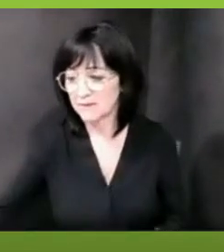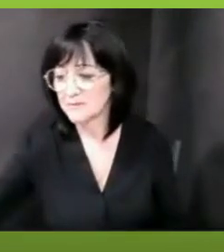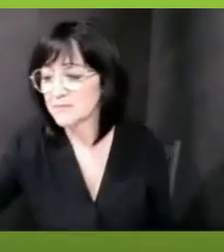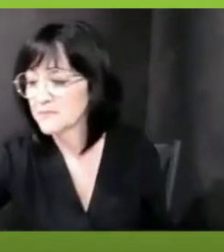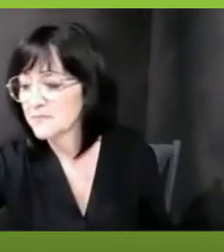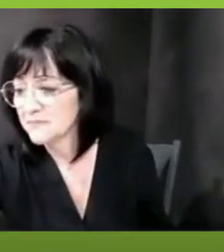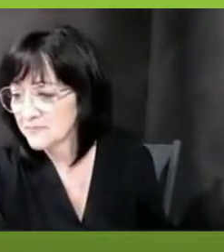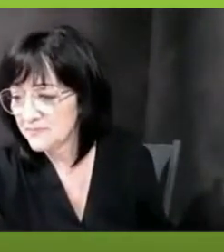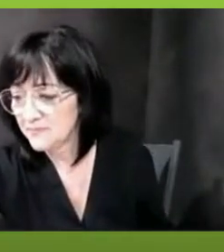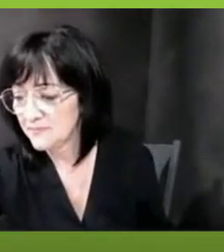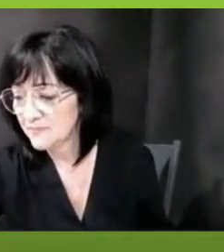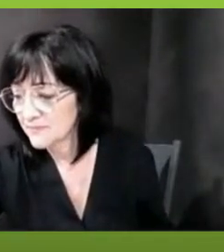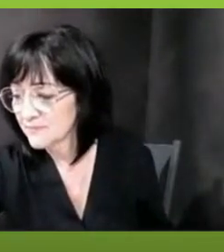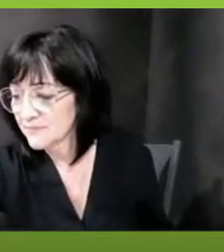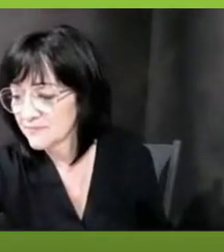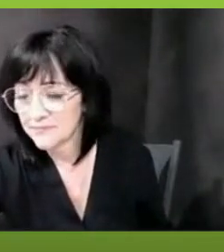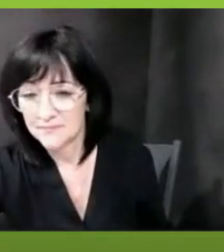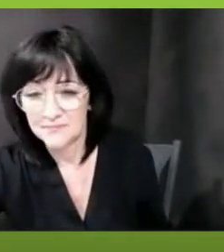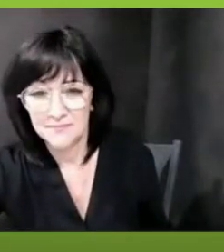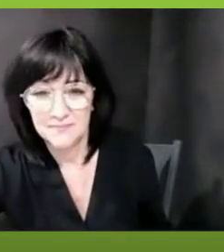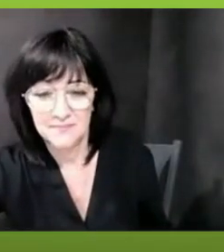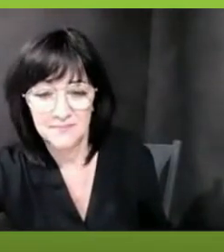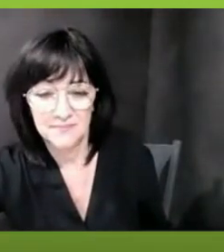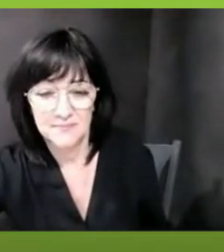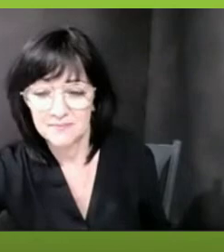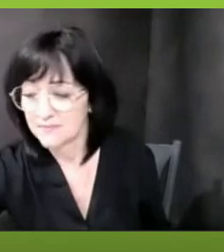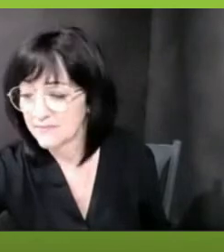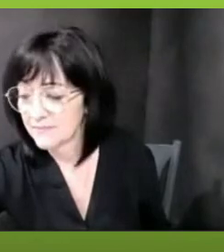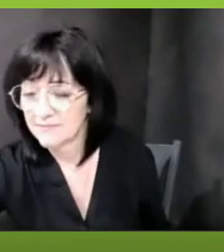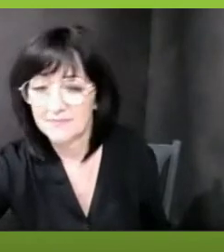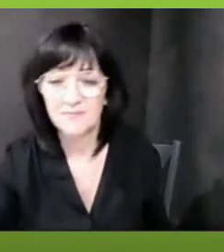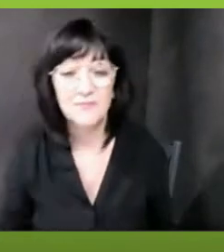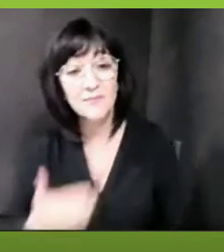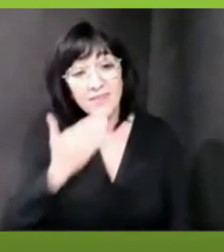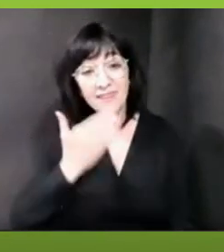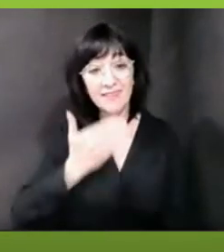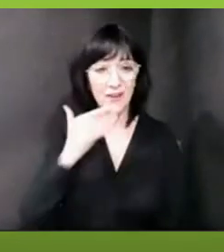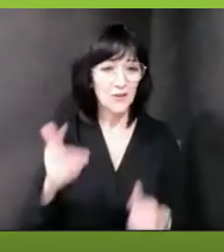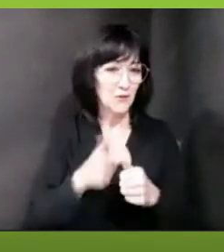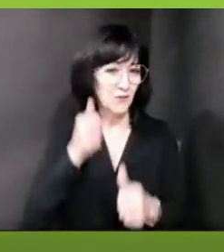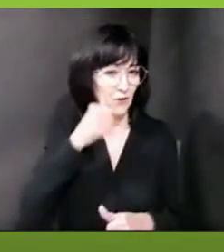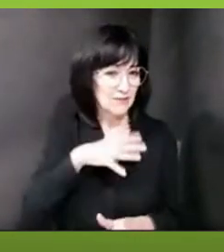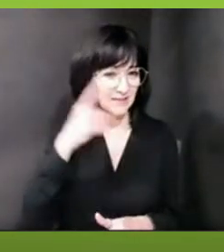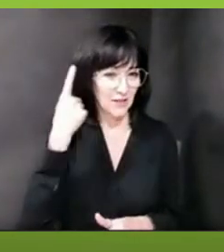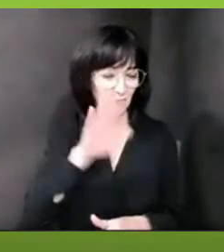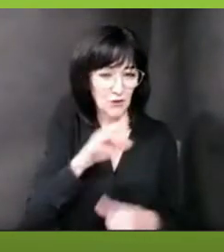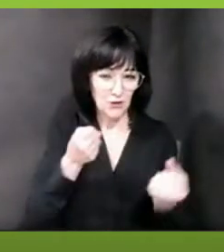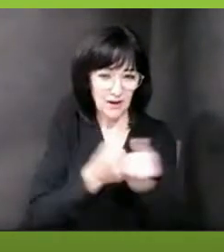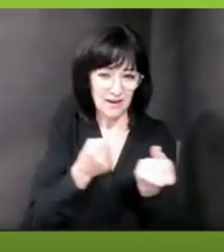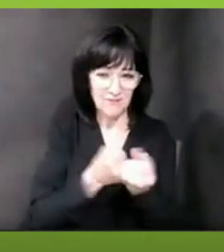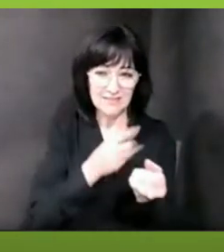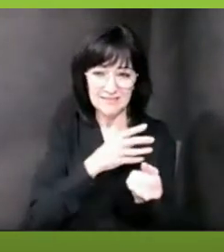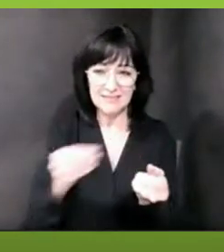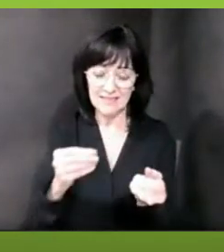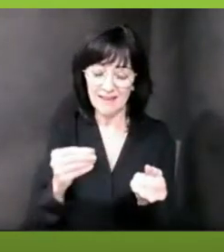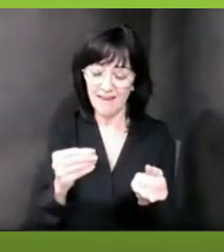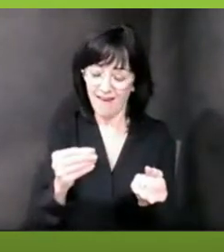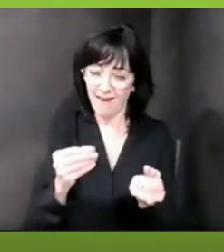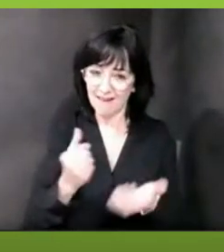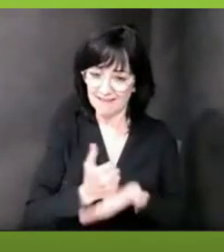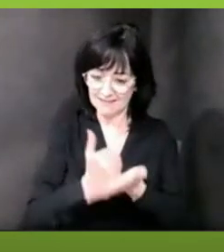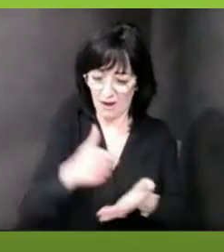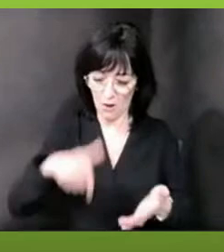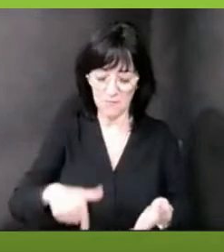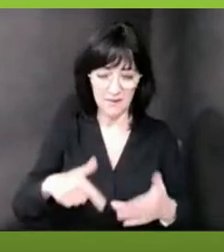Thank you so much, First Lady, for your advocacy and making this happen today. Good